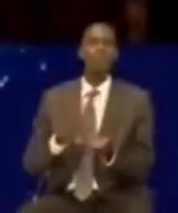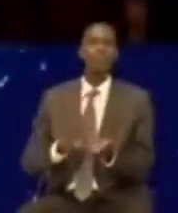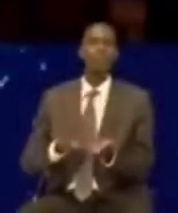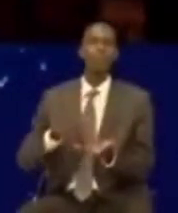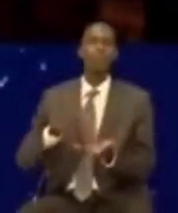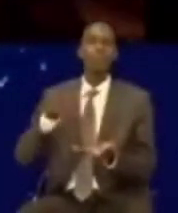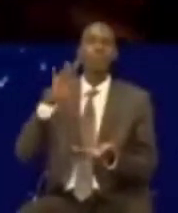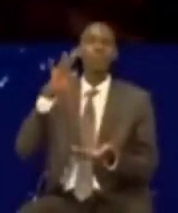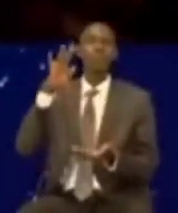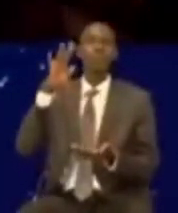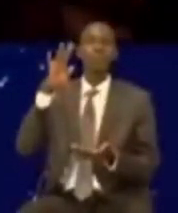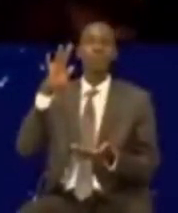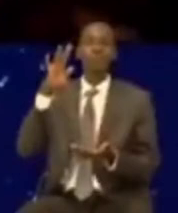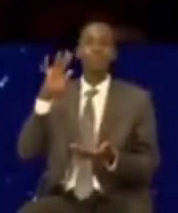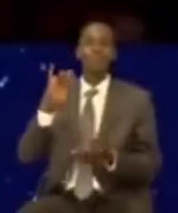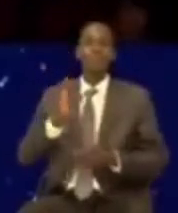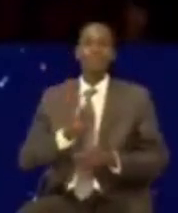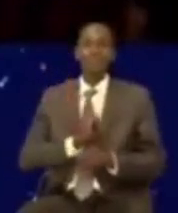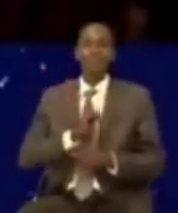I'm